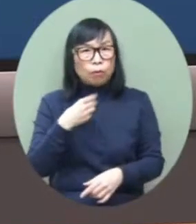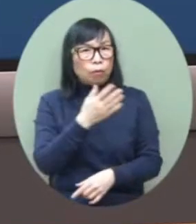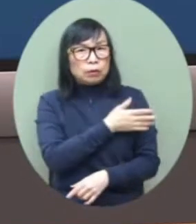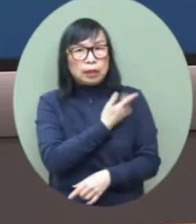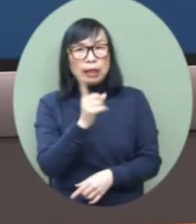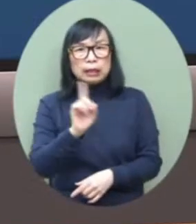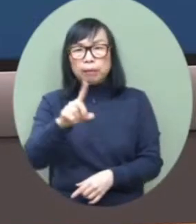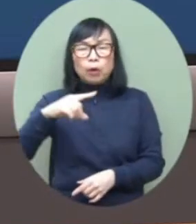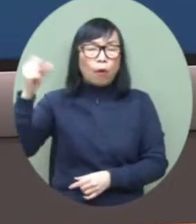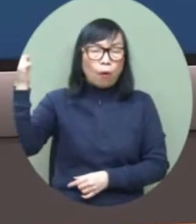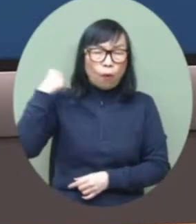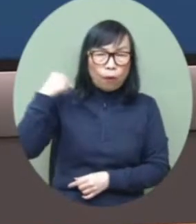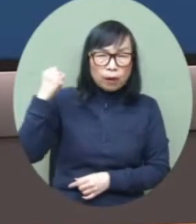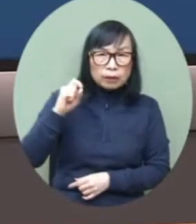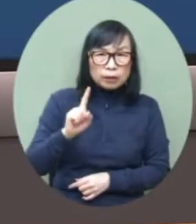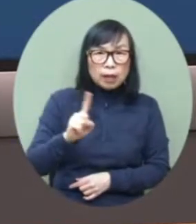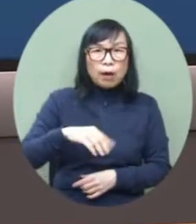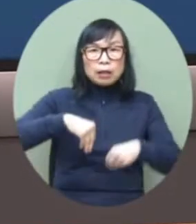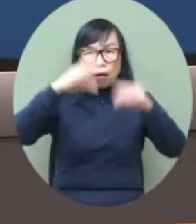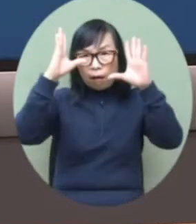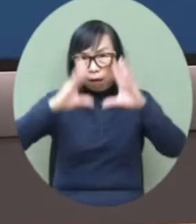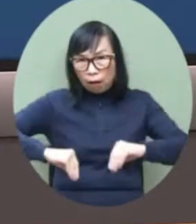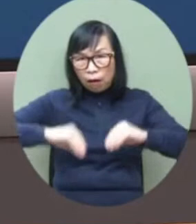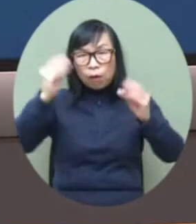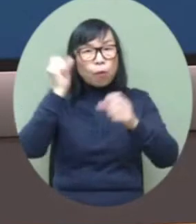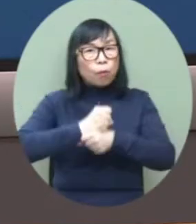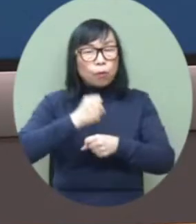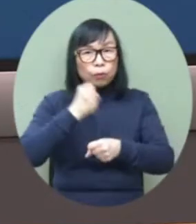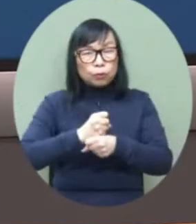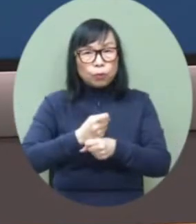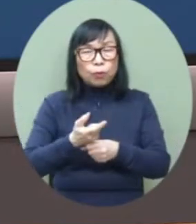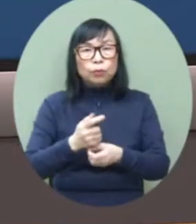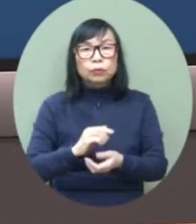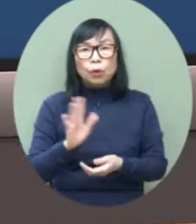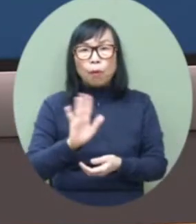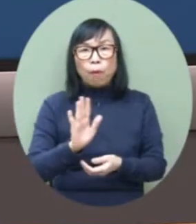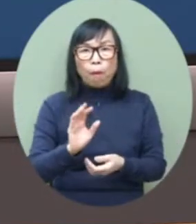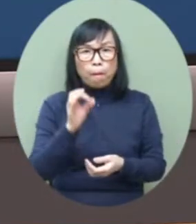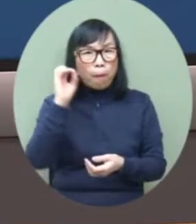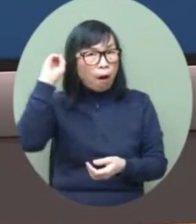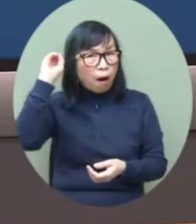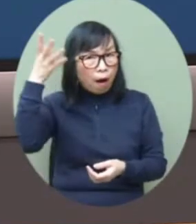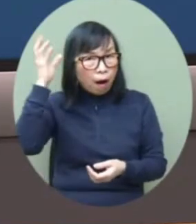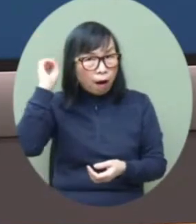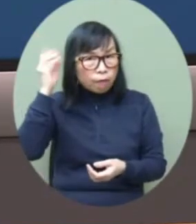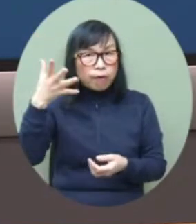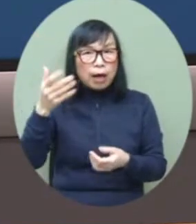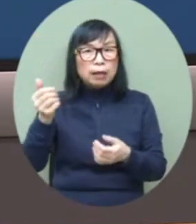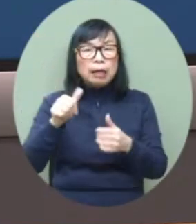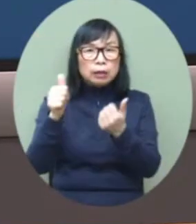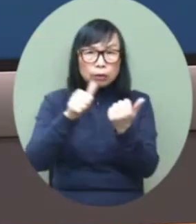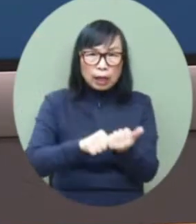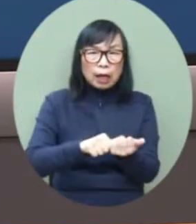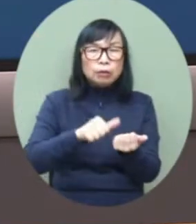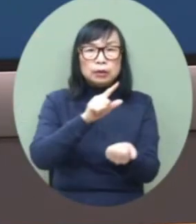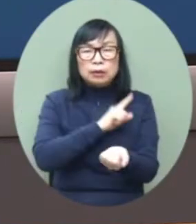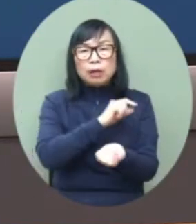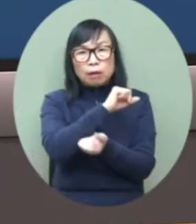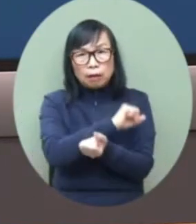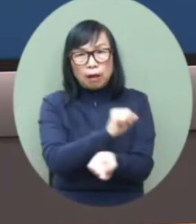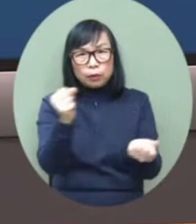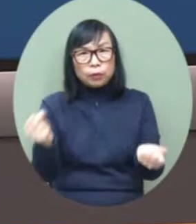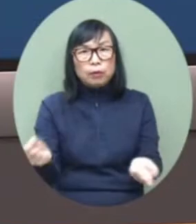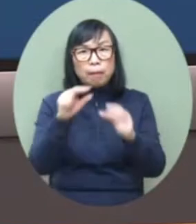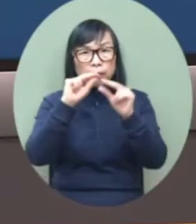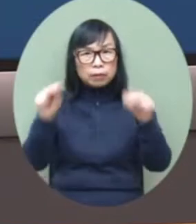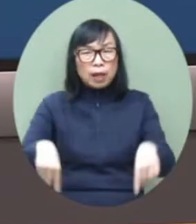continues, then no matter how hard our medical professionals work around the clock, there is no way to solve